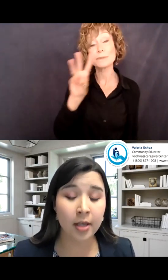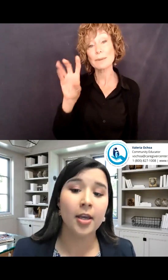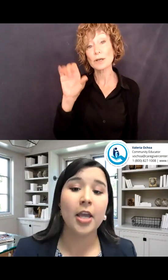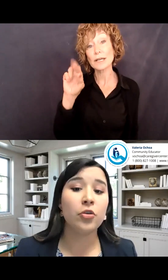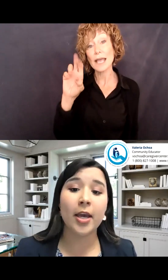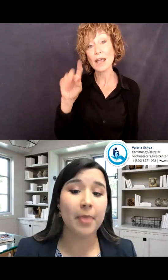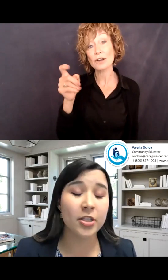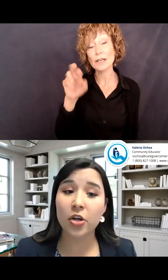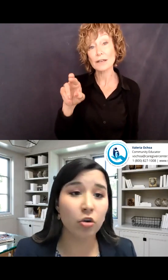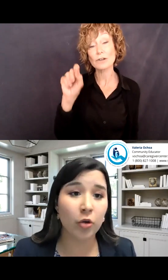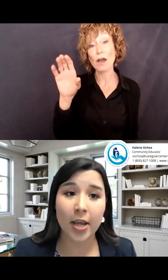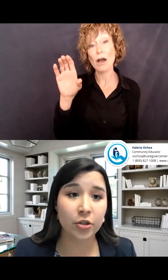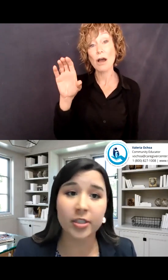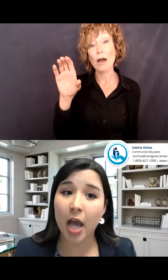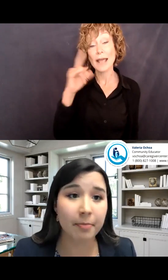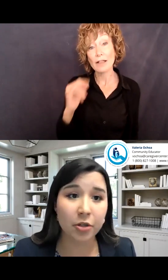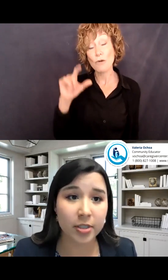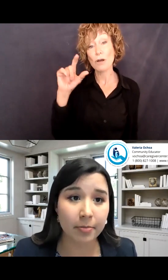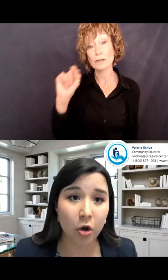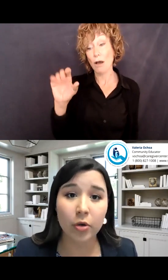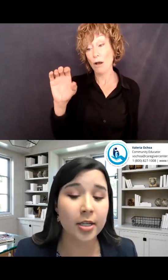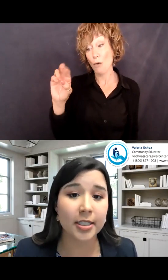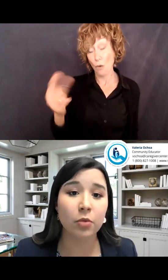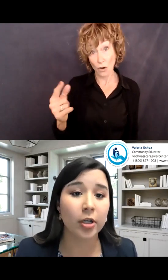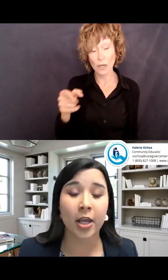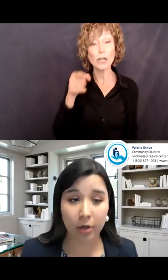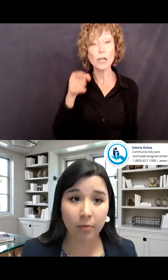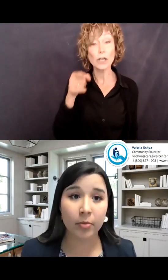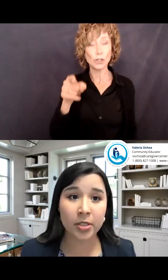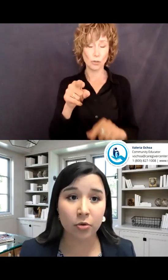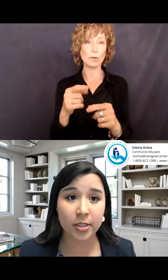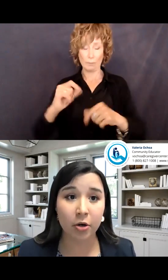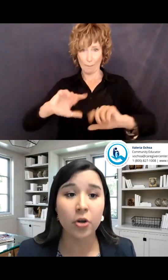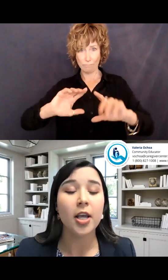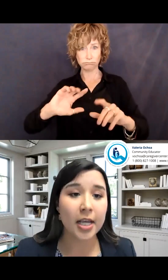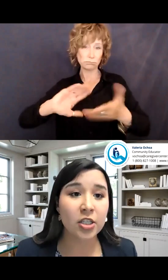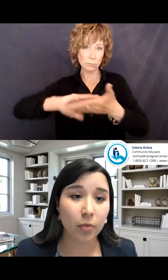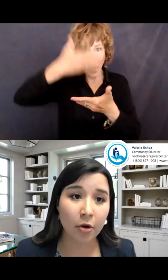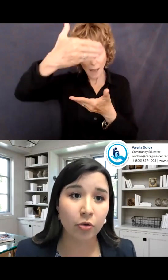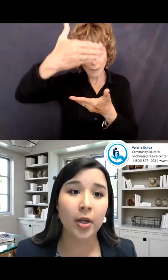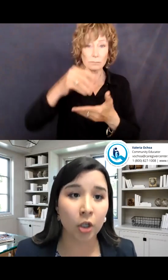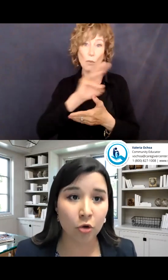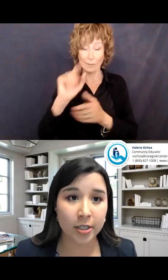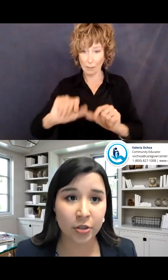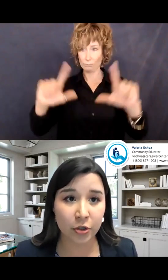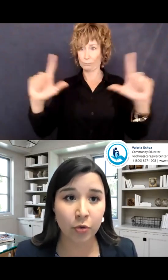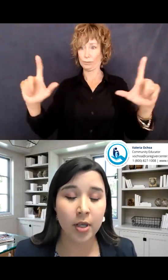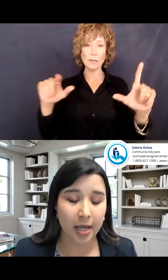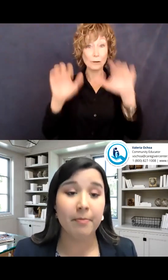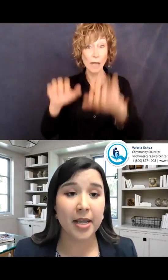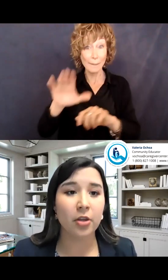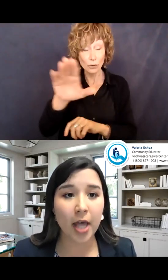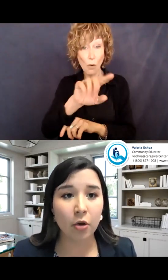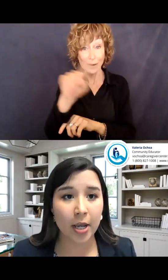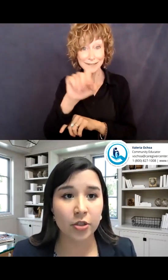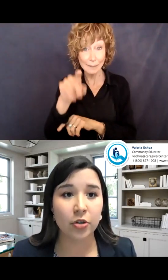www.caregivercalifornia.org. And you can, based on your location, type in your zip code and see what caregiver resource center is around you and closest to you.